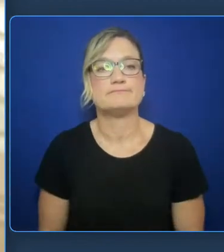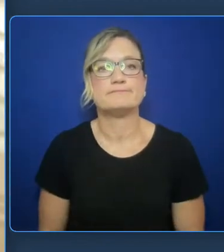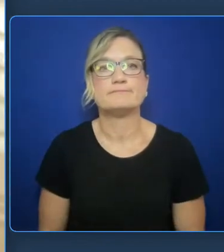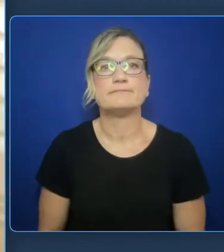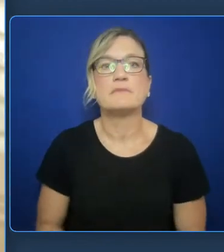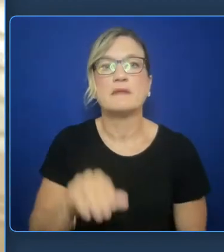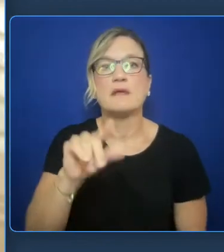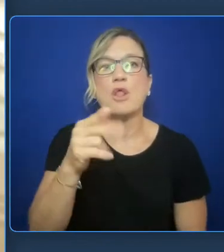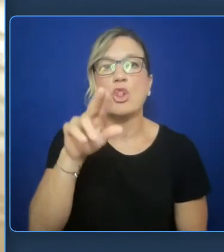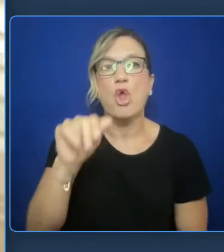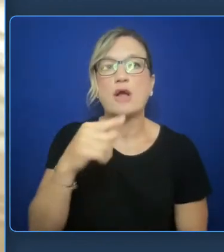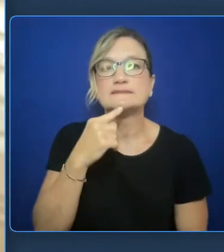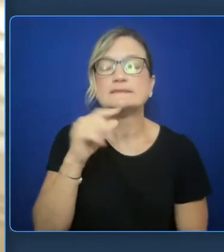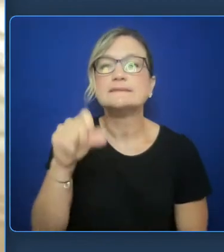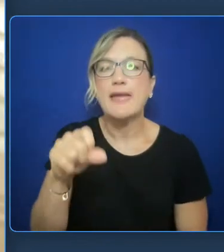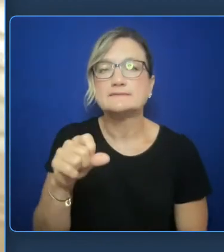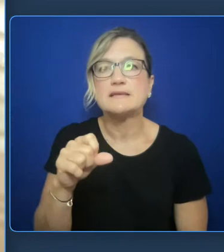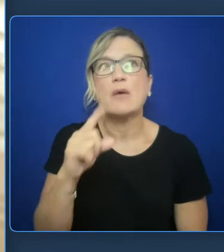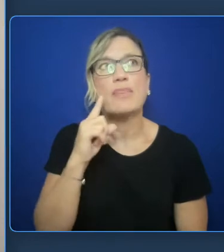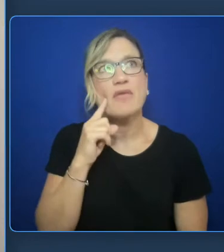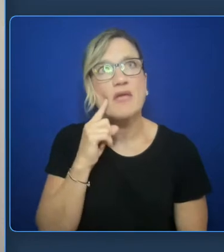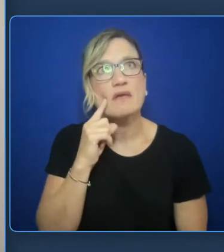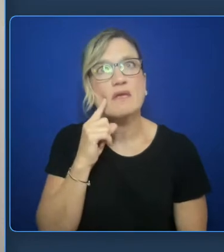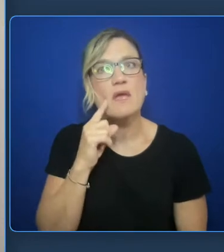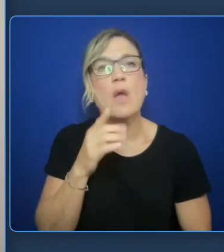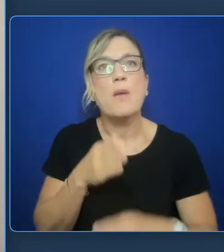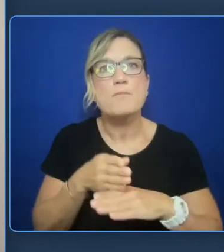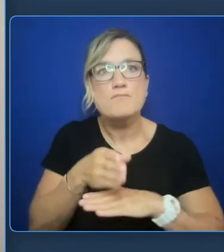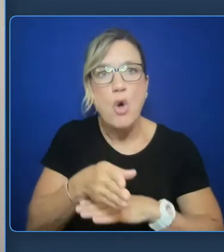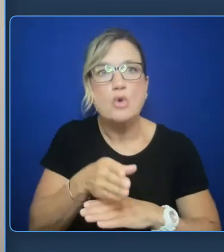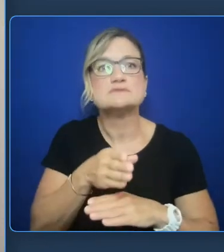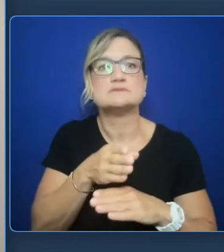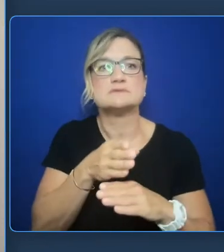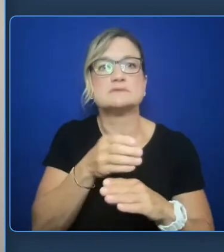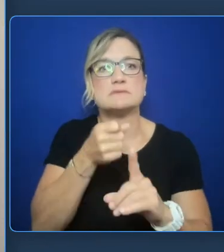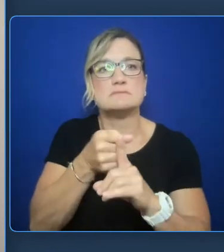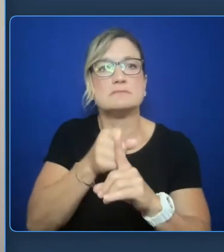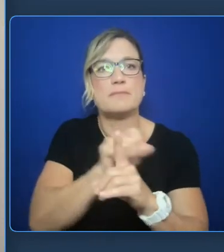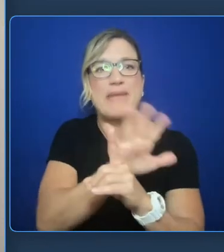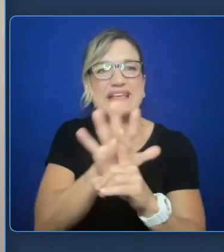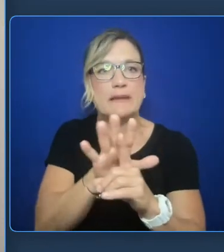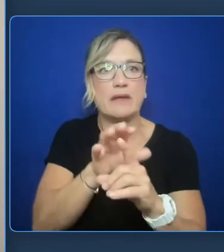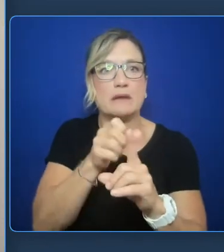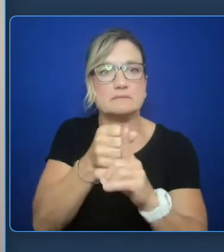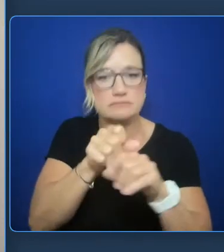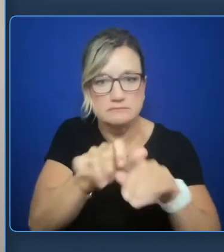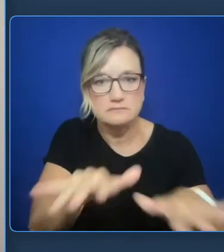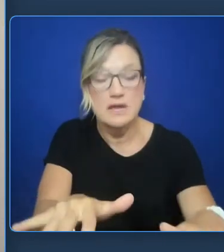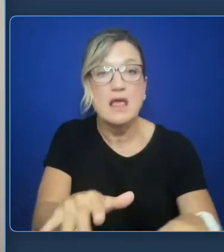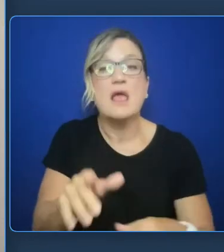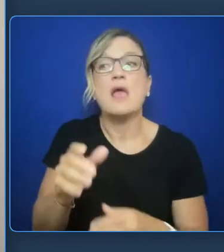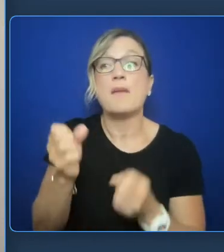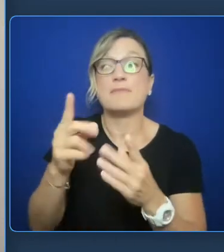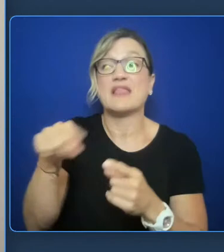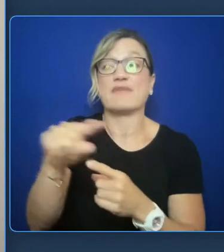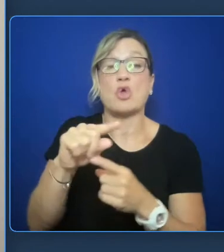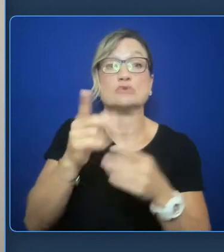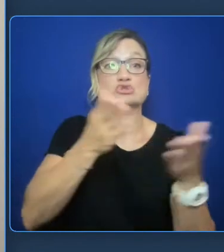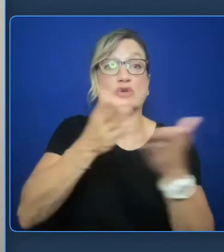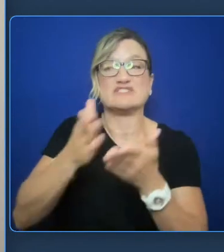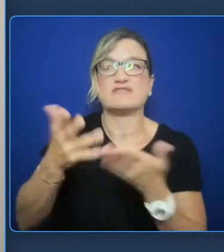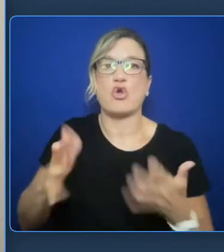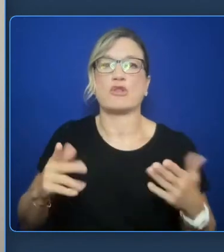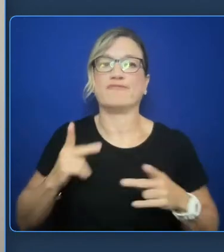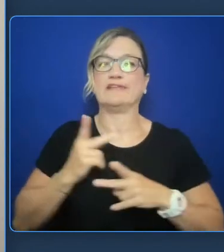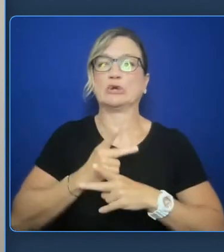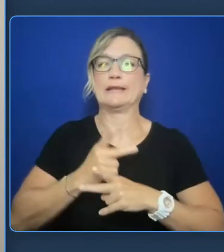Yeah, I would think particularly post pandemic, they've figured that a lot of these services have figured this out